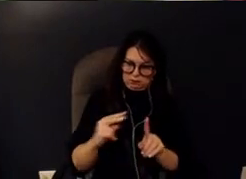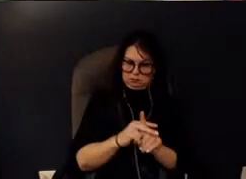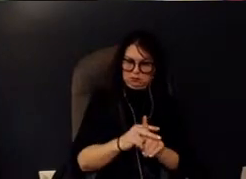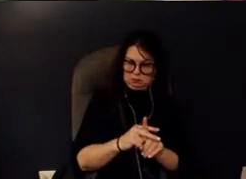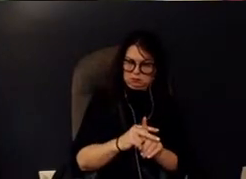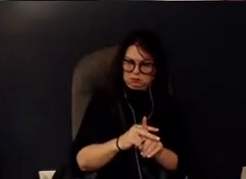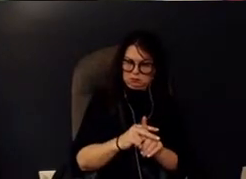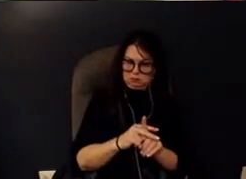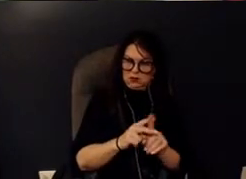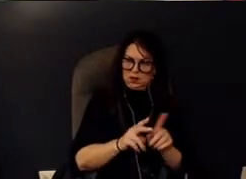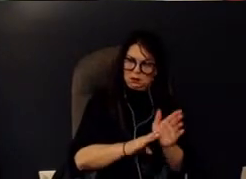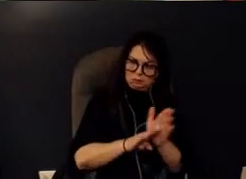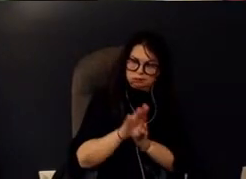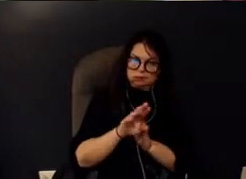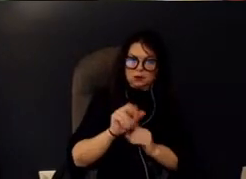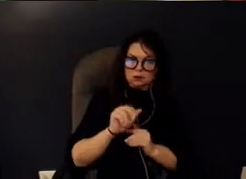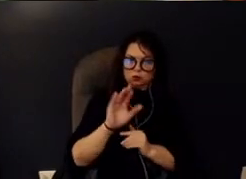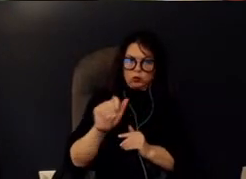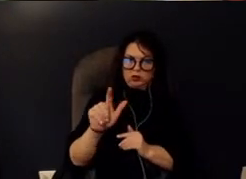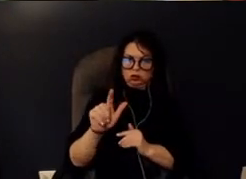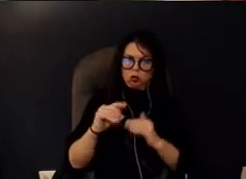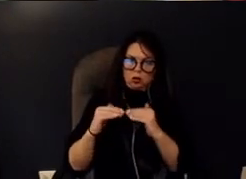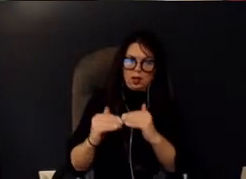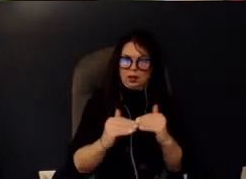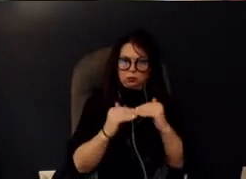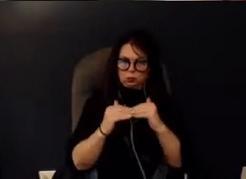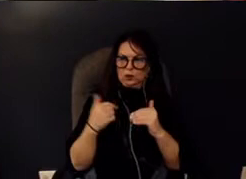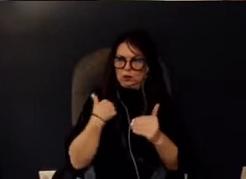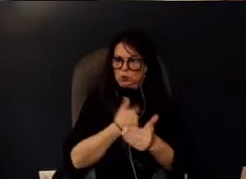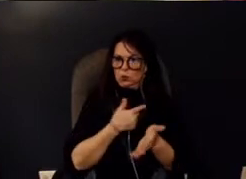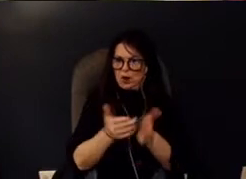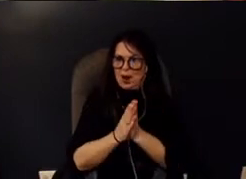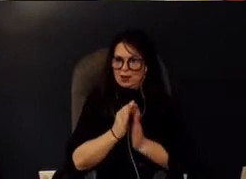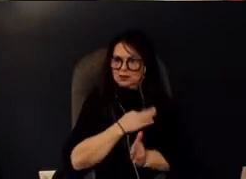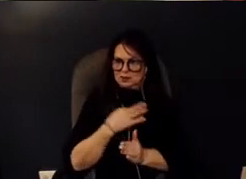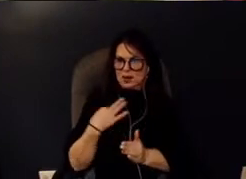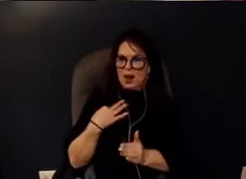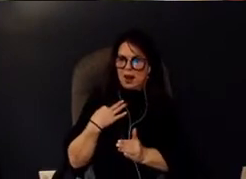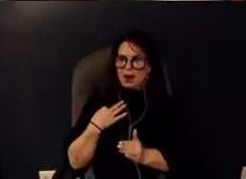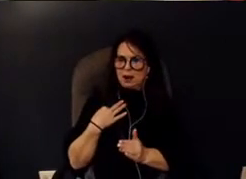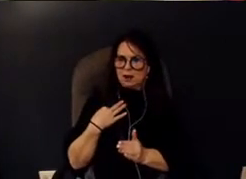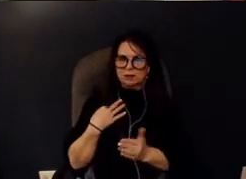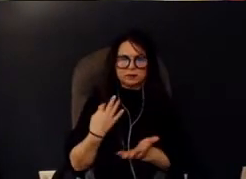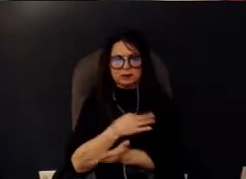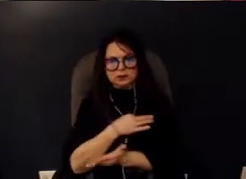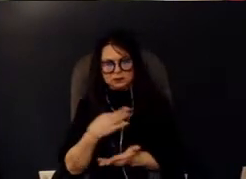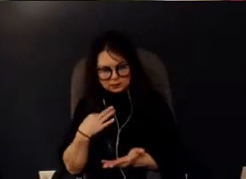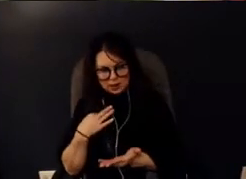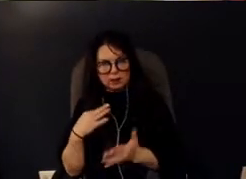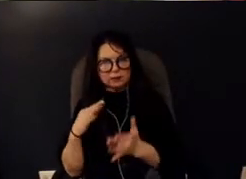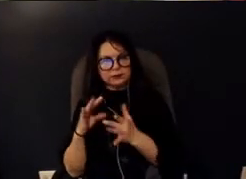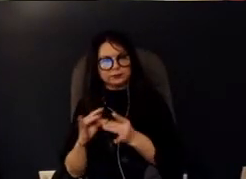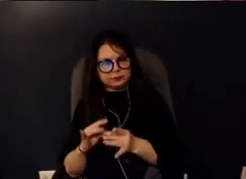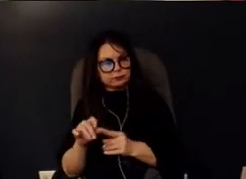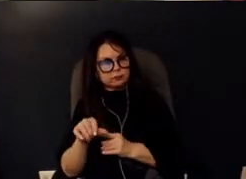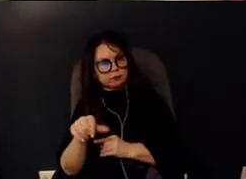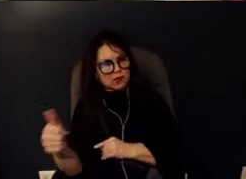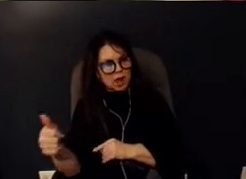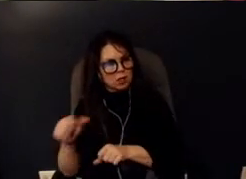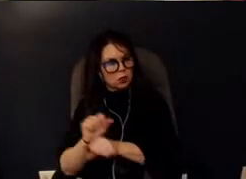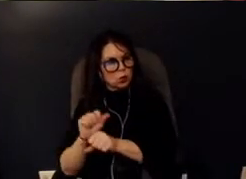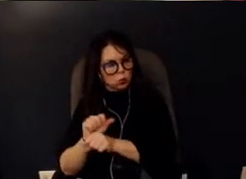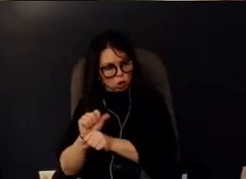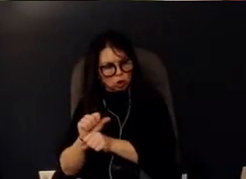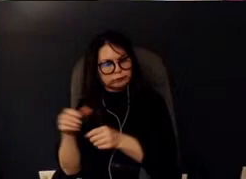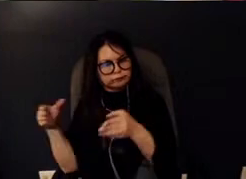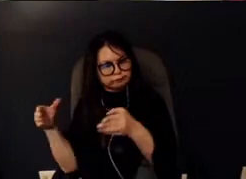asked for staff to do, given particularly that staff have said that other work that is racial equity focused would have an impact